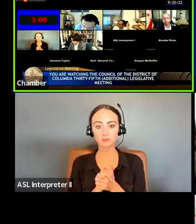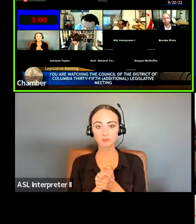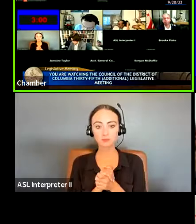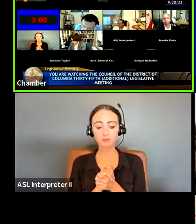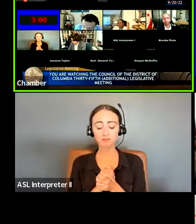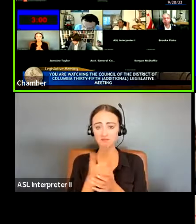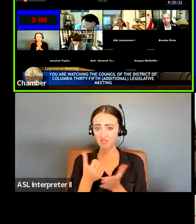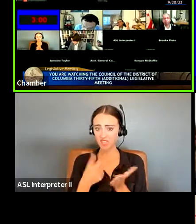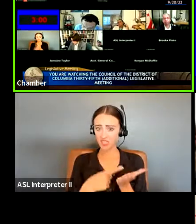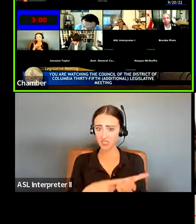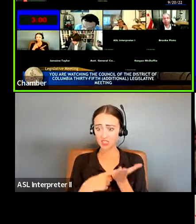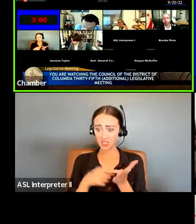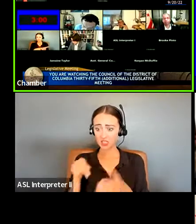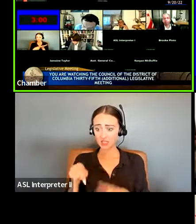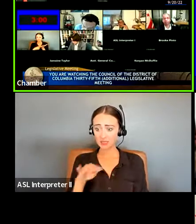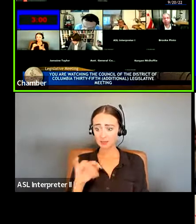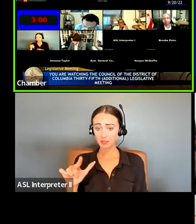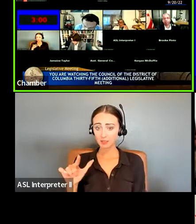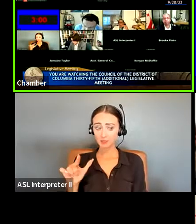Is there discussion on the bill?